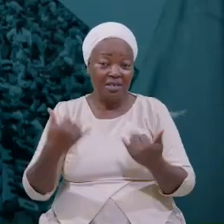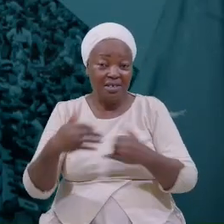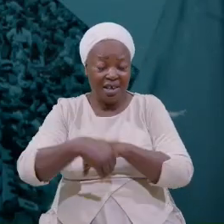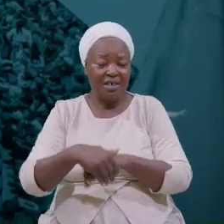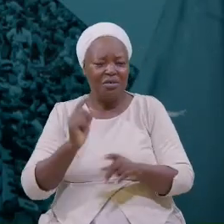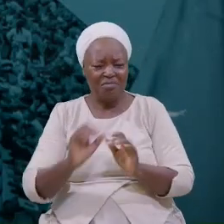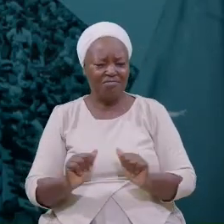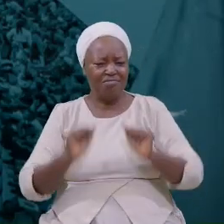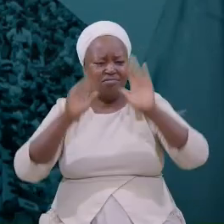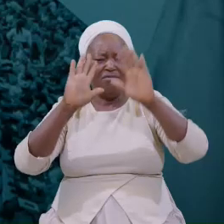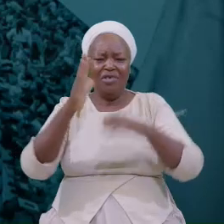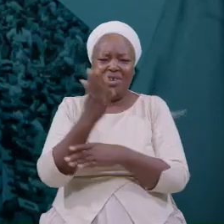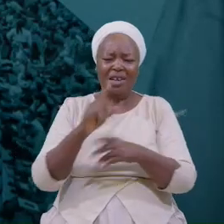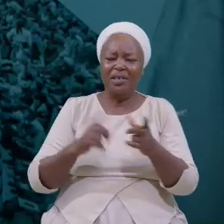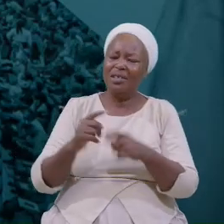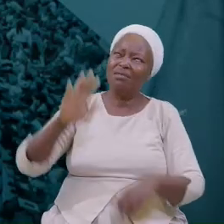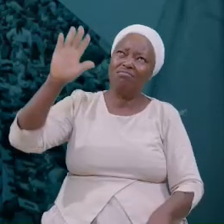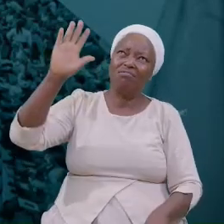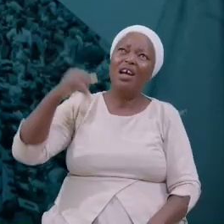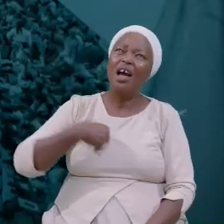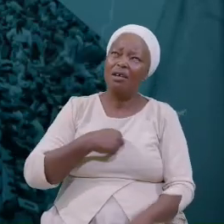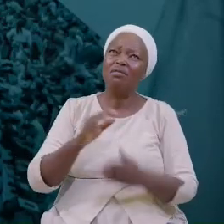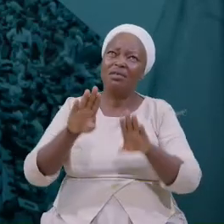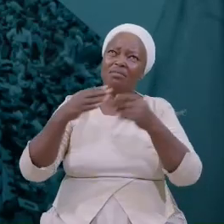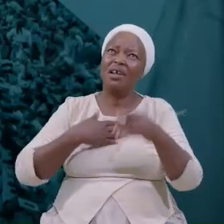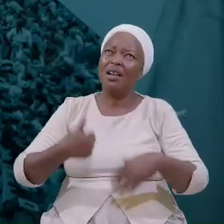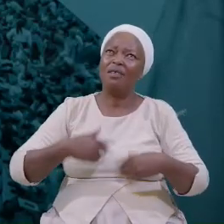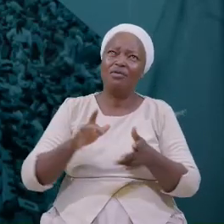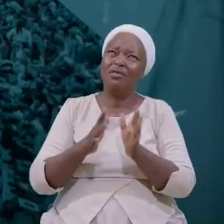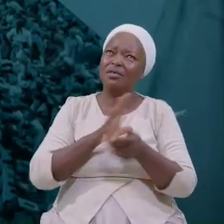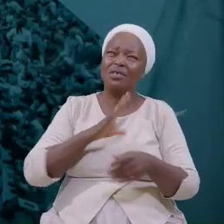He made an altar call. I gave my life to Christ.